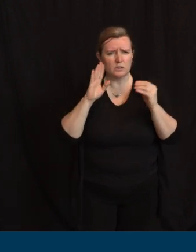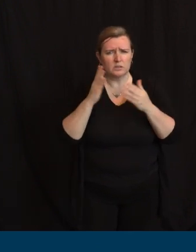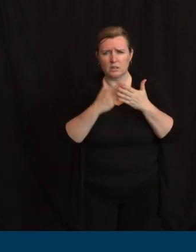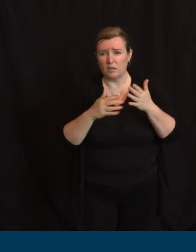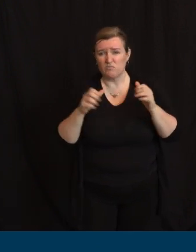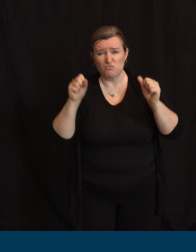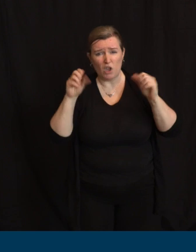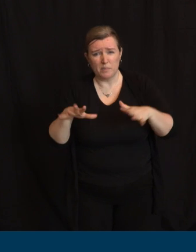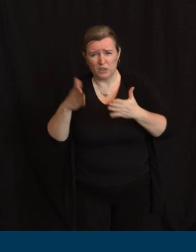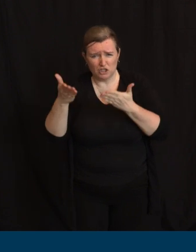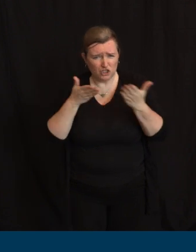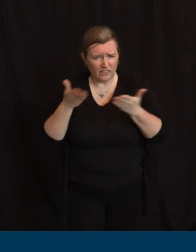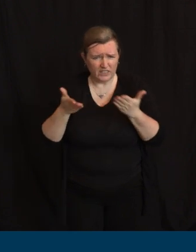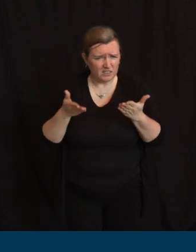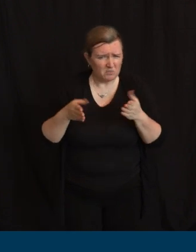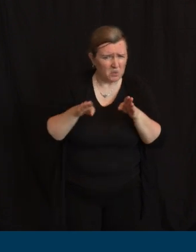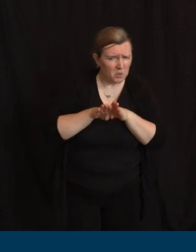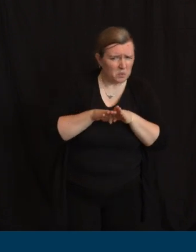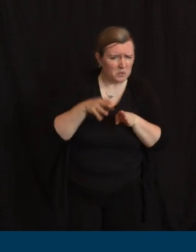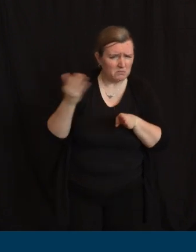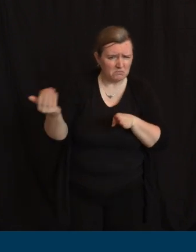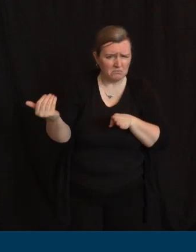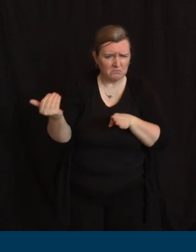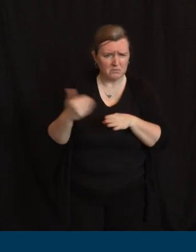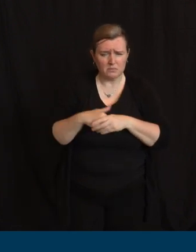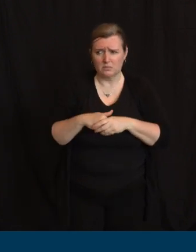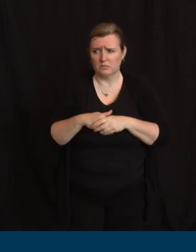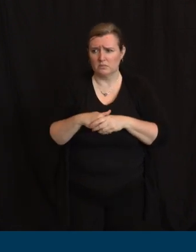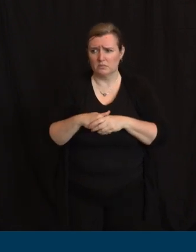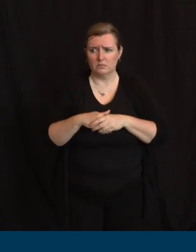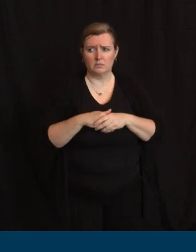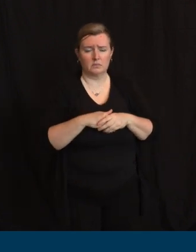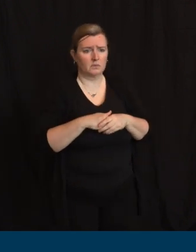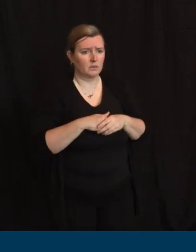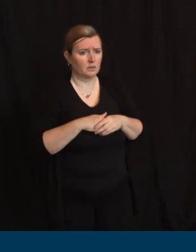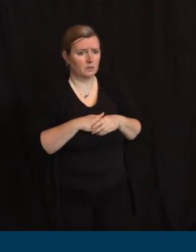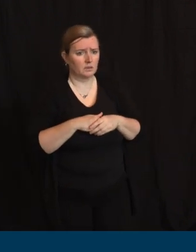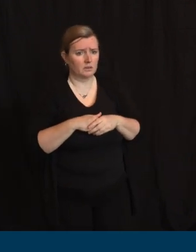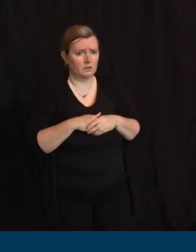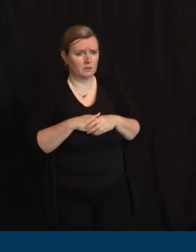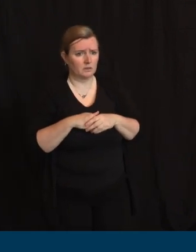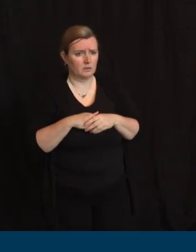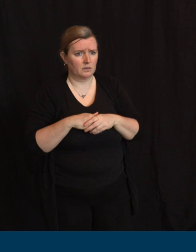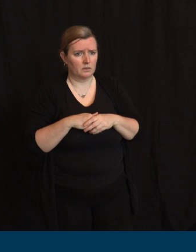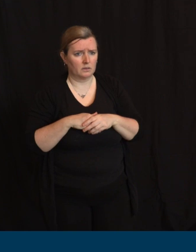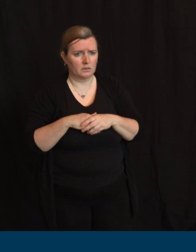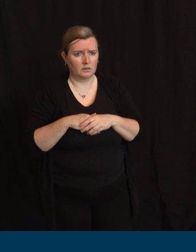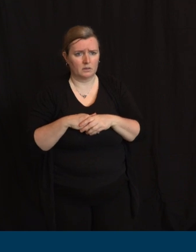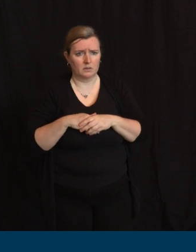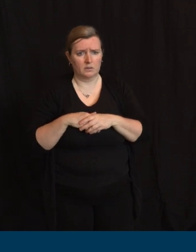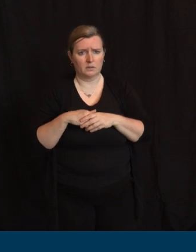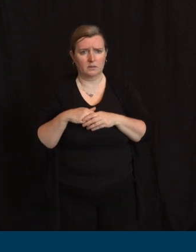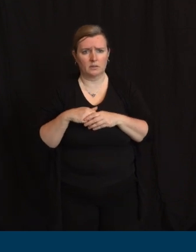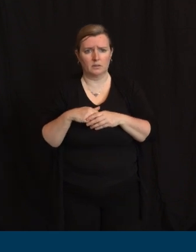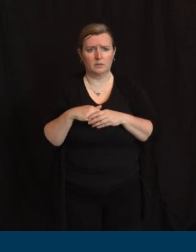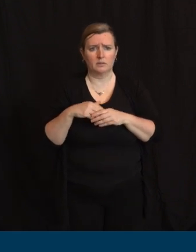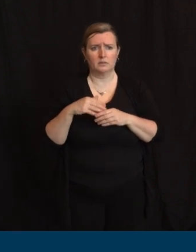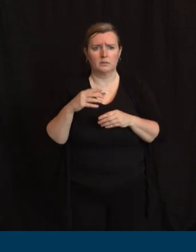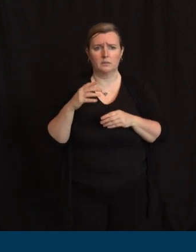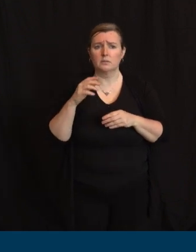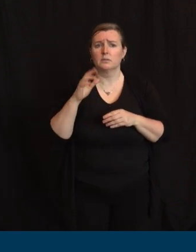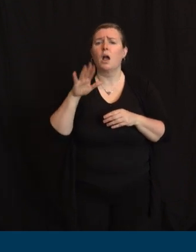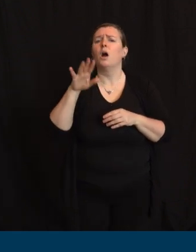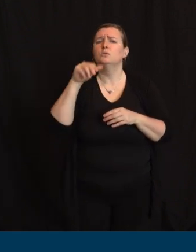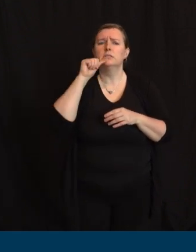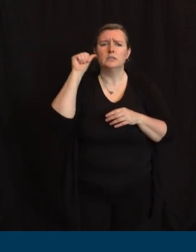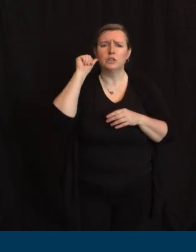You need your mic there. I'm sorry, we are looking for, and we had a call yesterday for more responders for